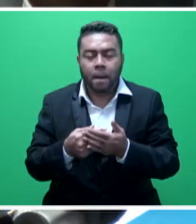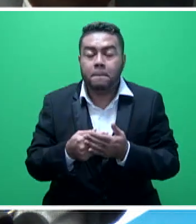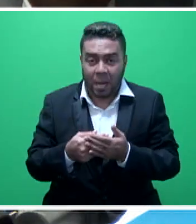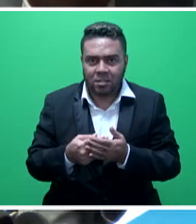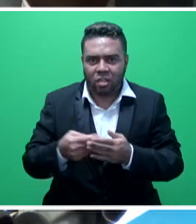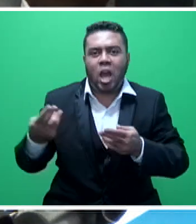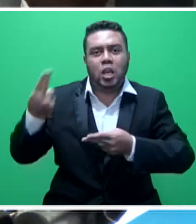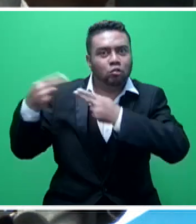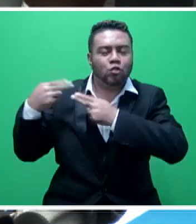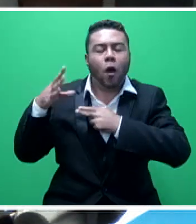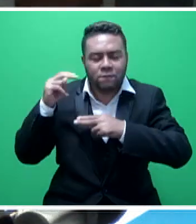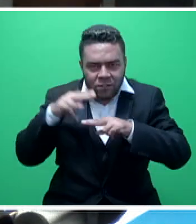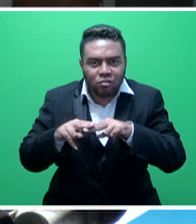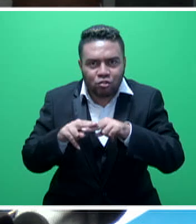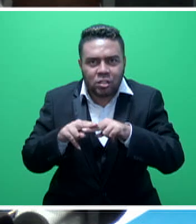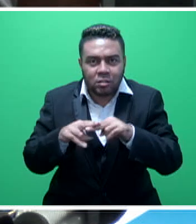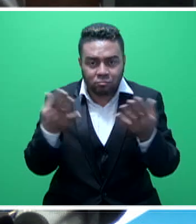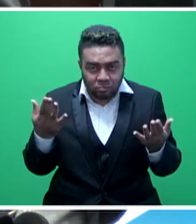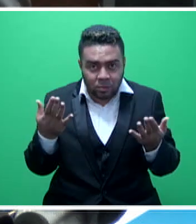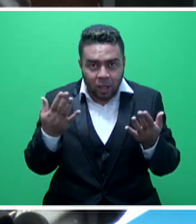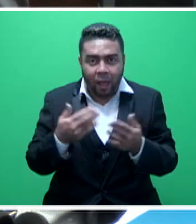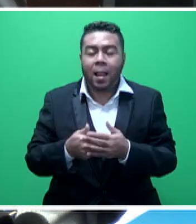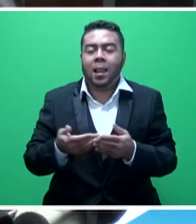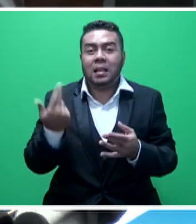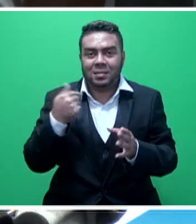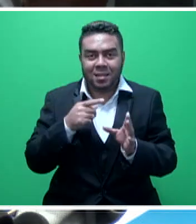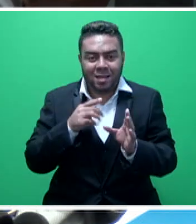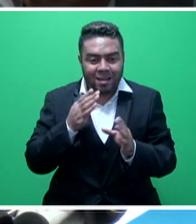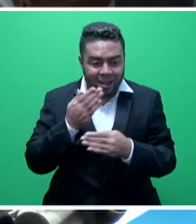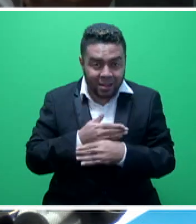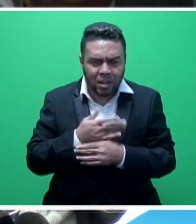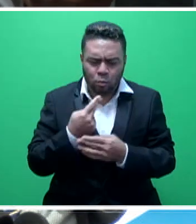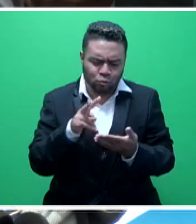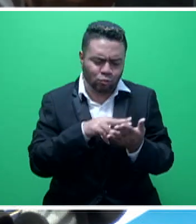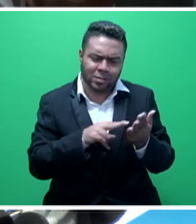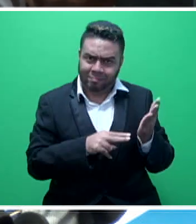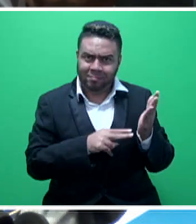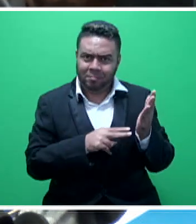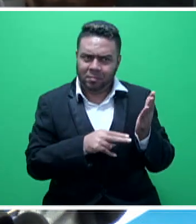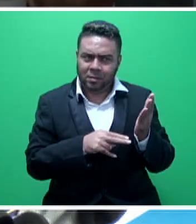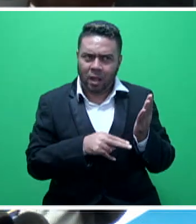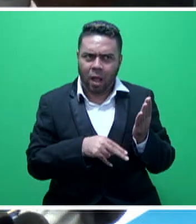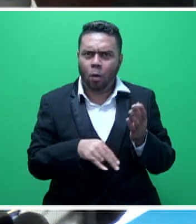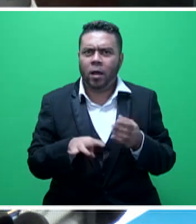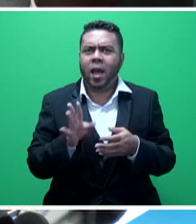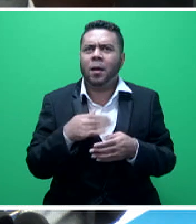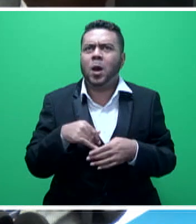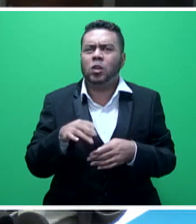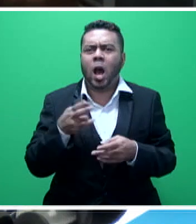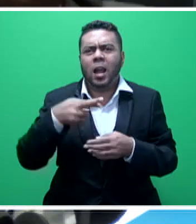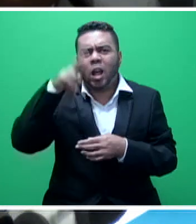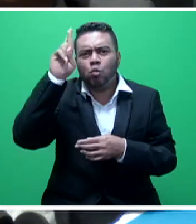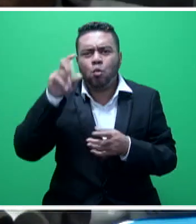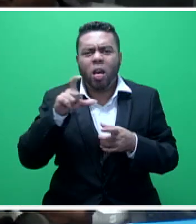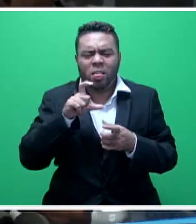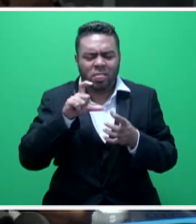nation. Last night I was reading back at Ratu Thakumbau's government.